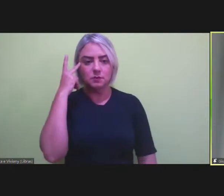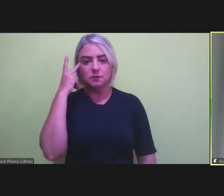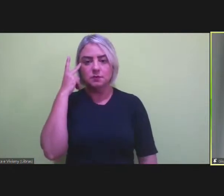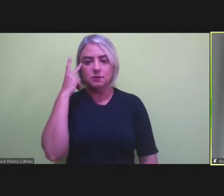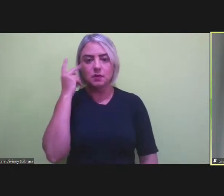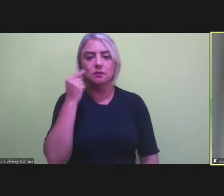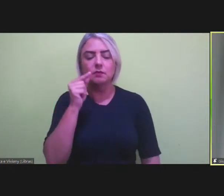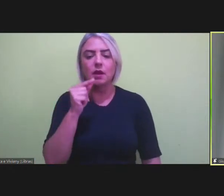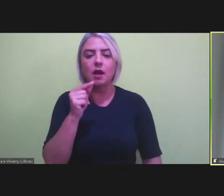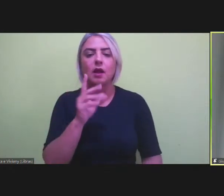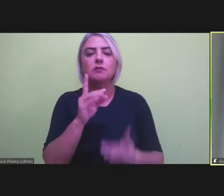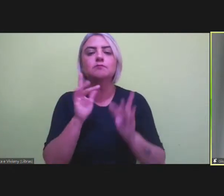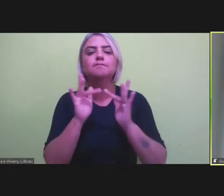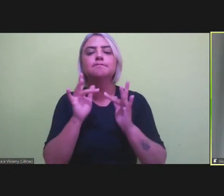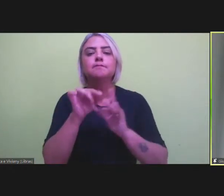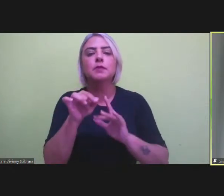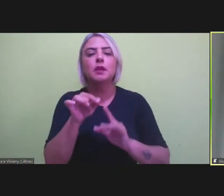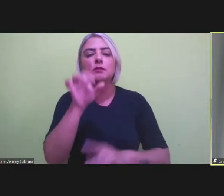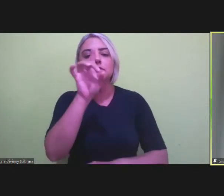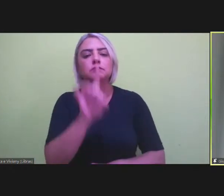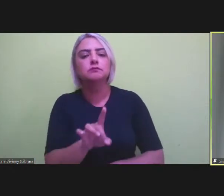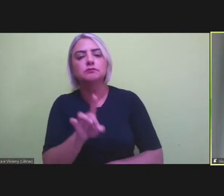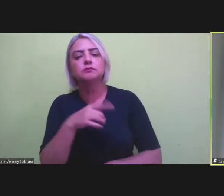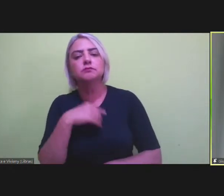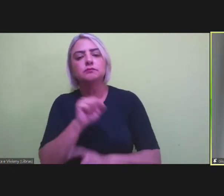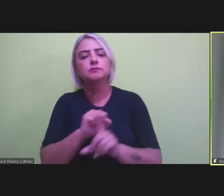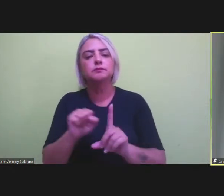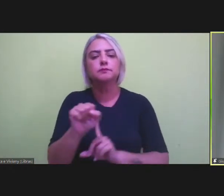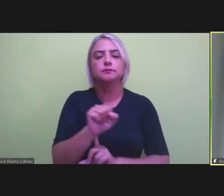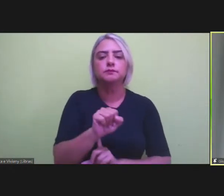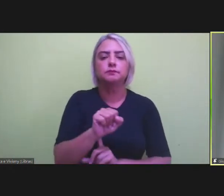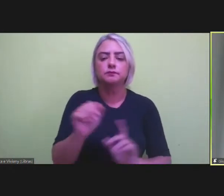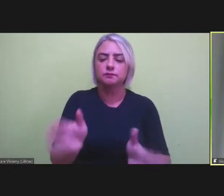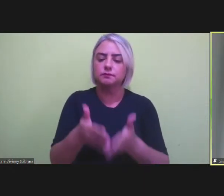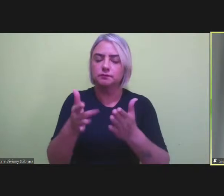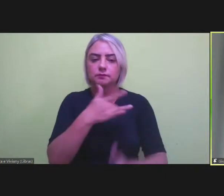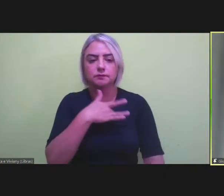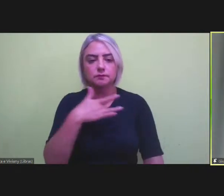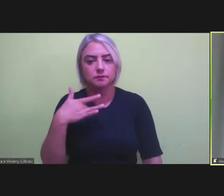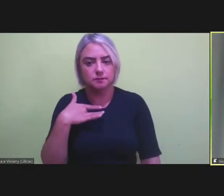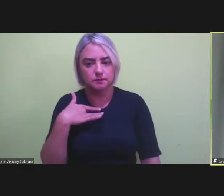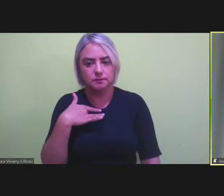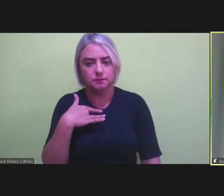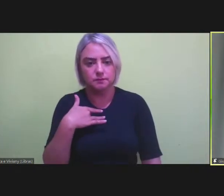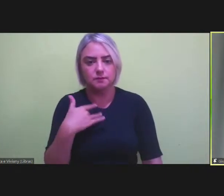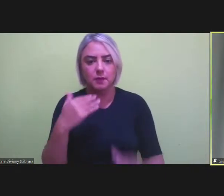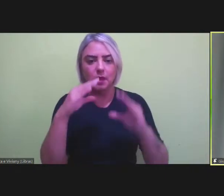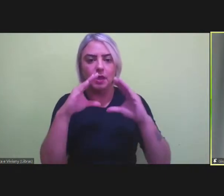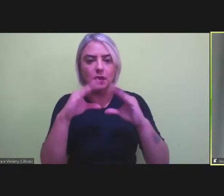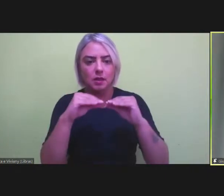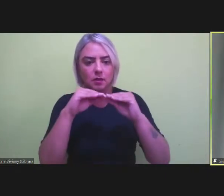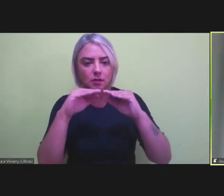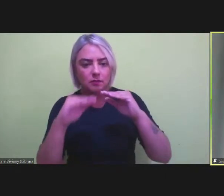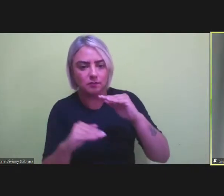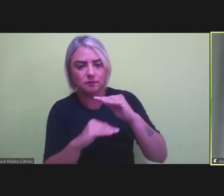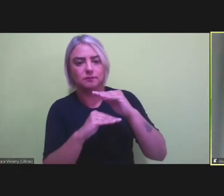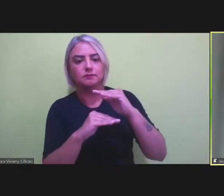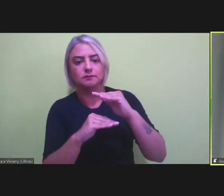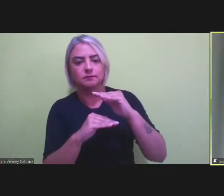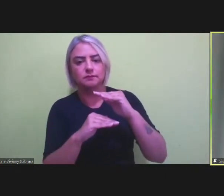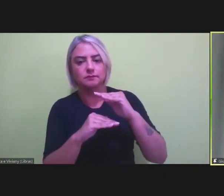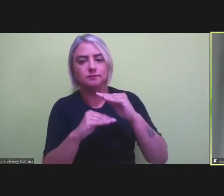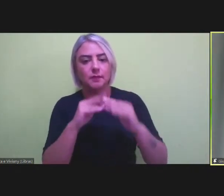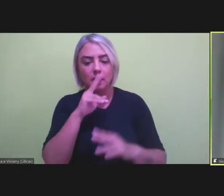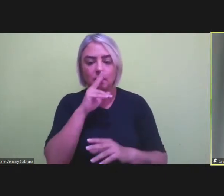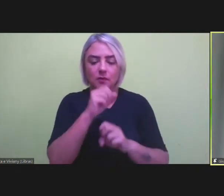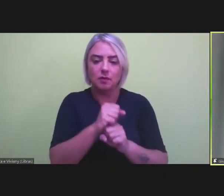of people to incite in this determination to promote health and reduce